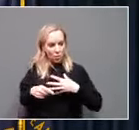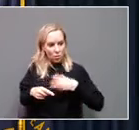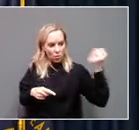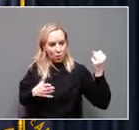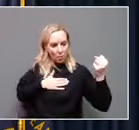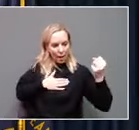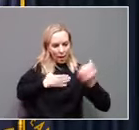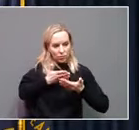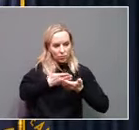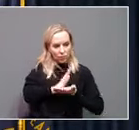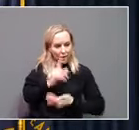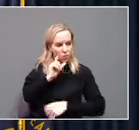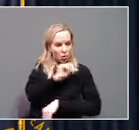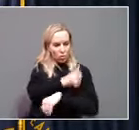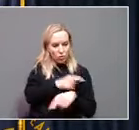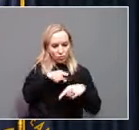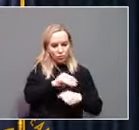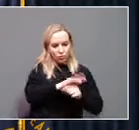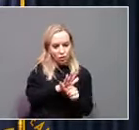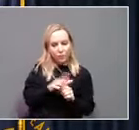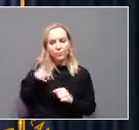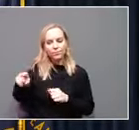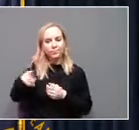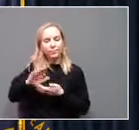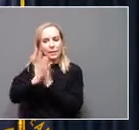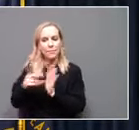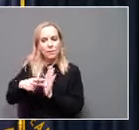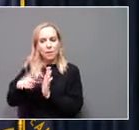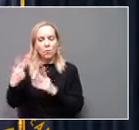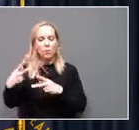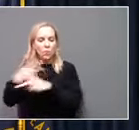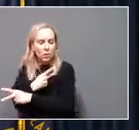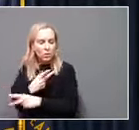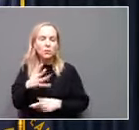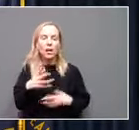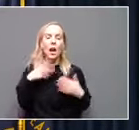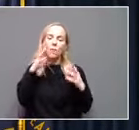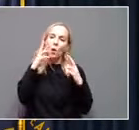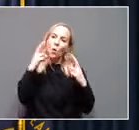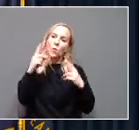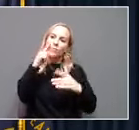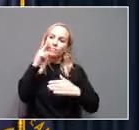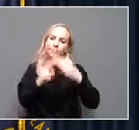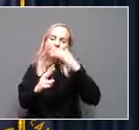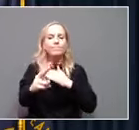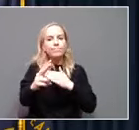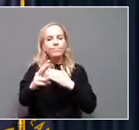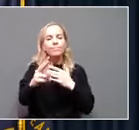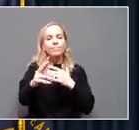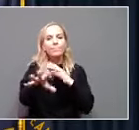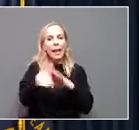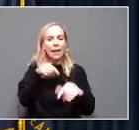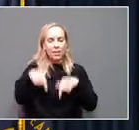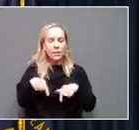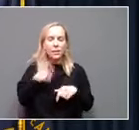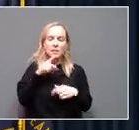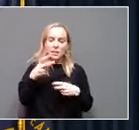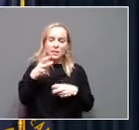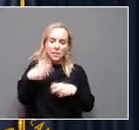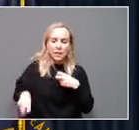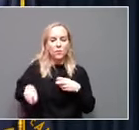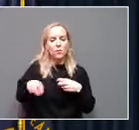is that we are moving out of this because, again, it seems that the difficulty in making tough